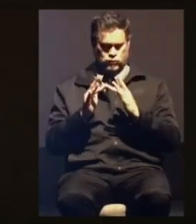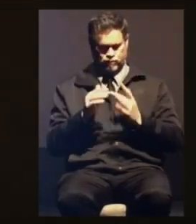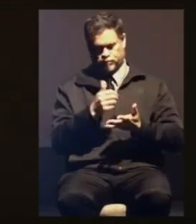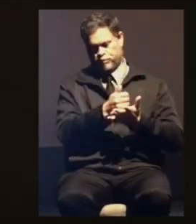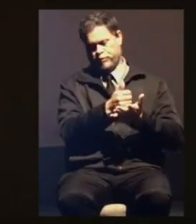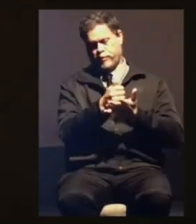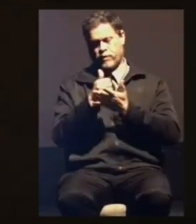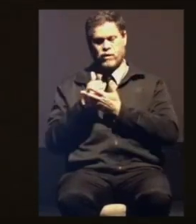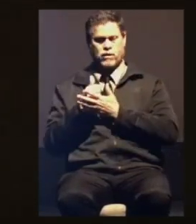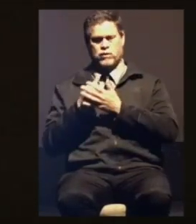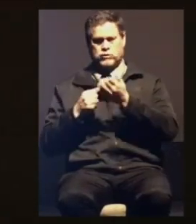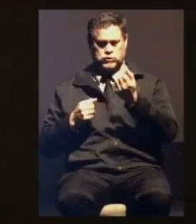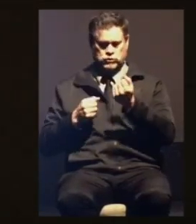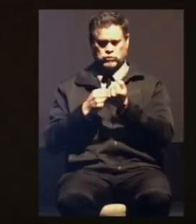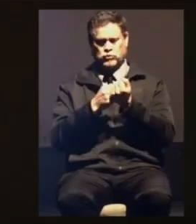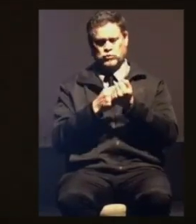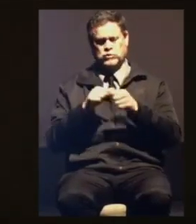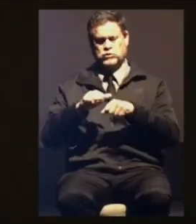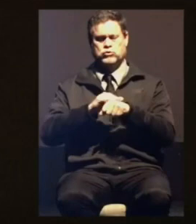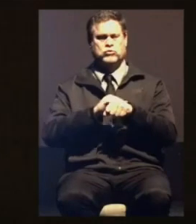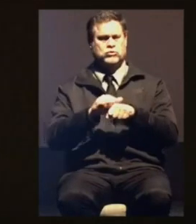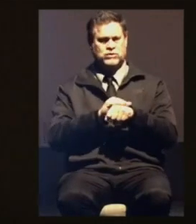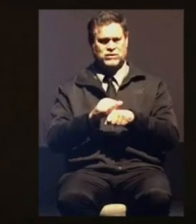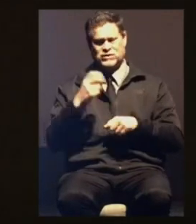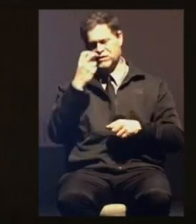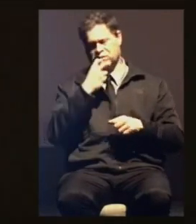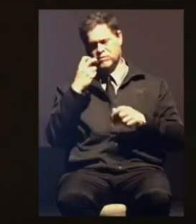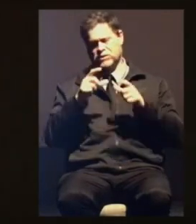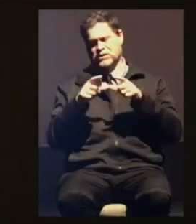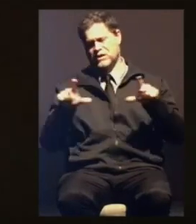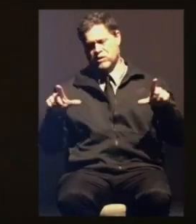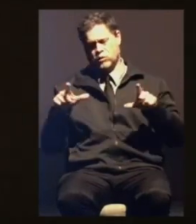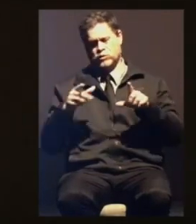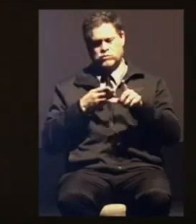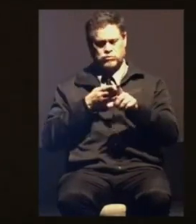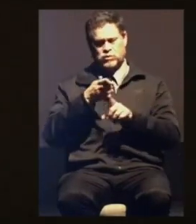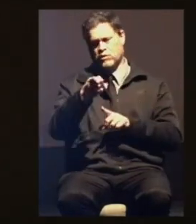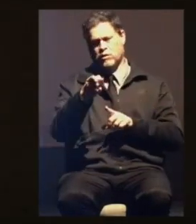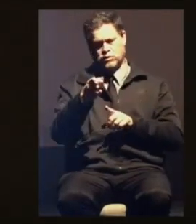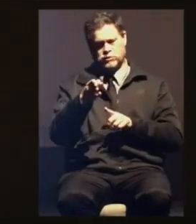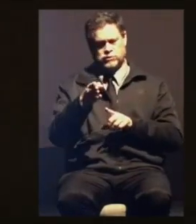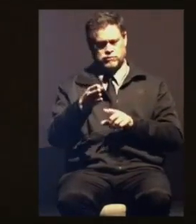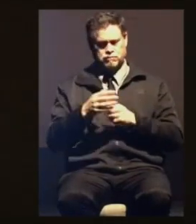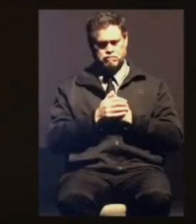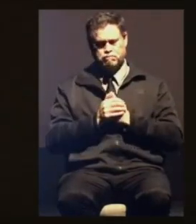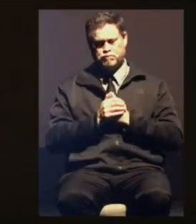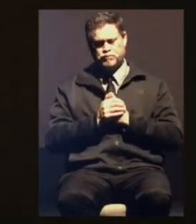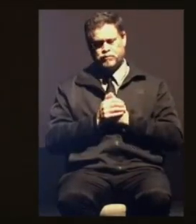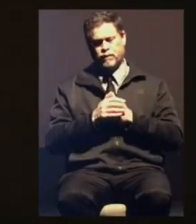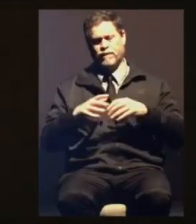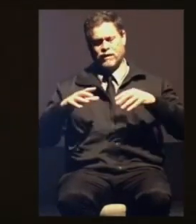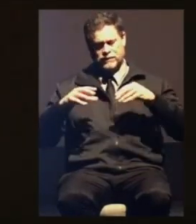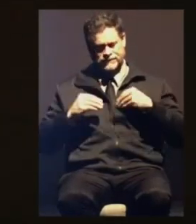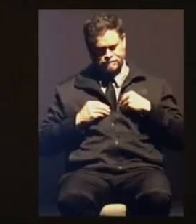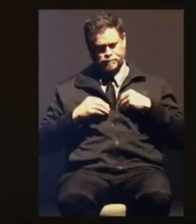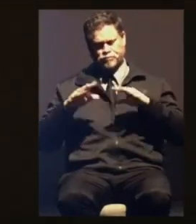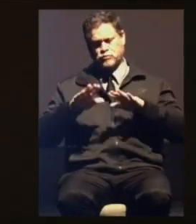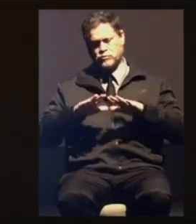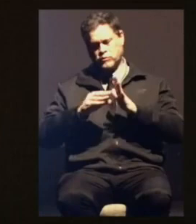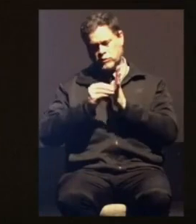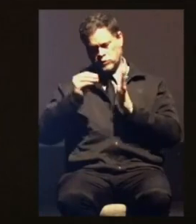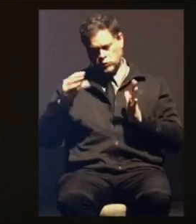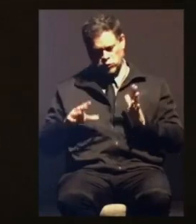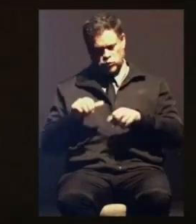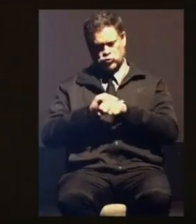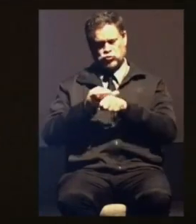helped us in supporting our training. These are speech-language pathologists who accept our students and train them